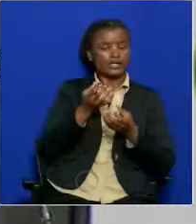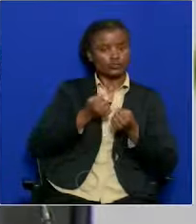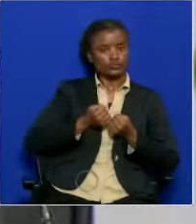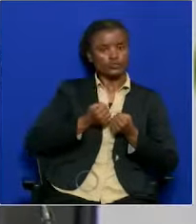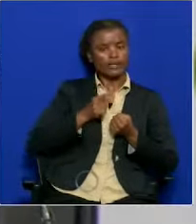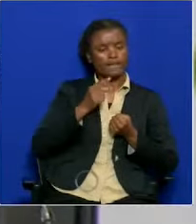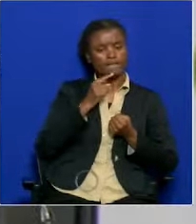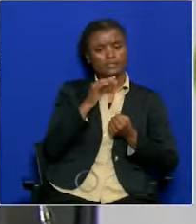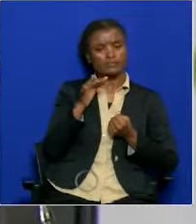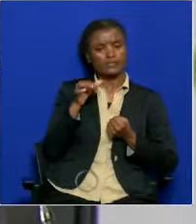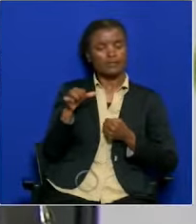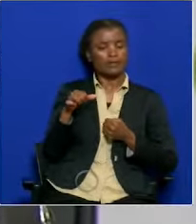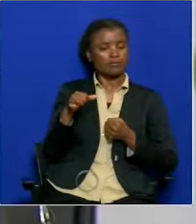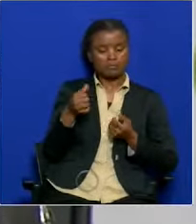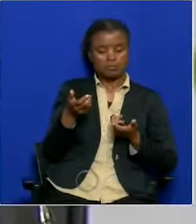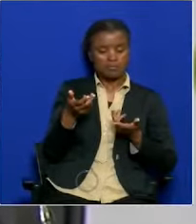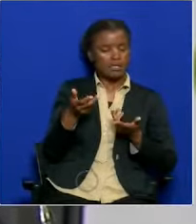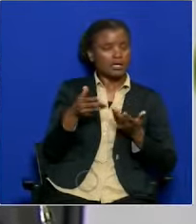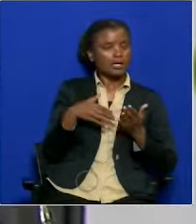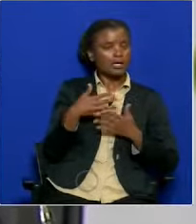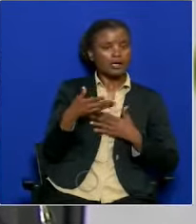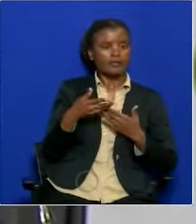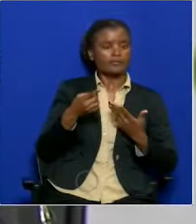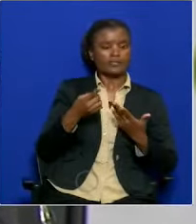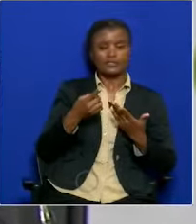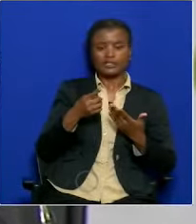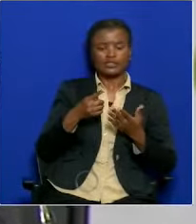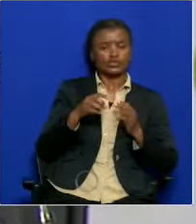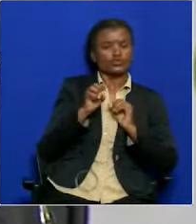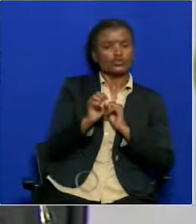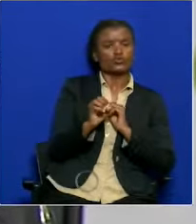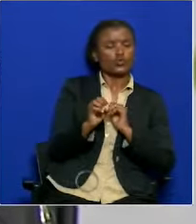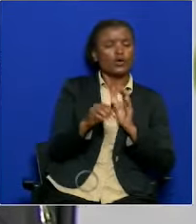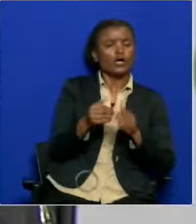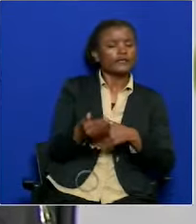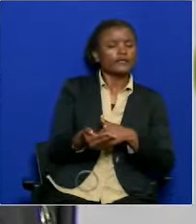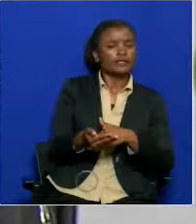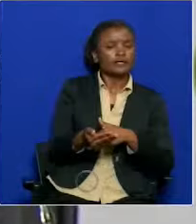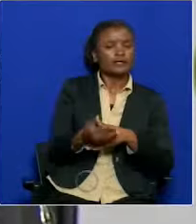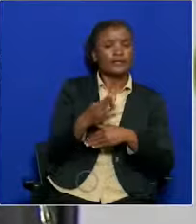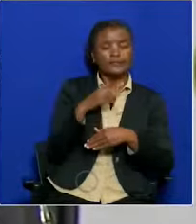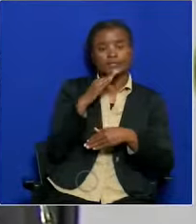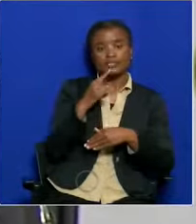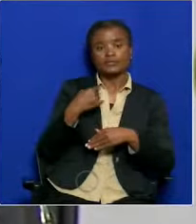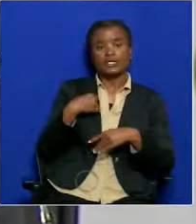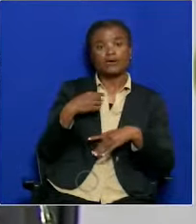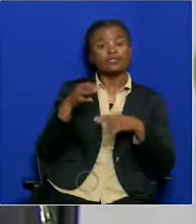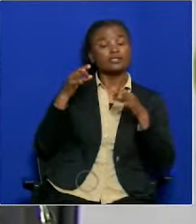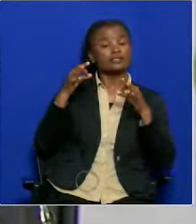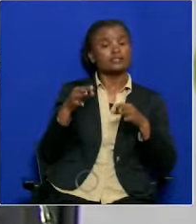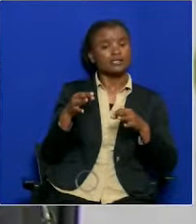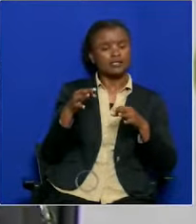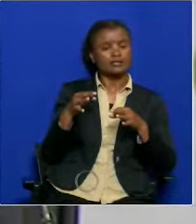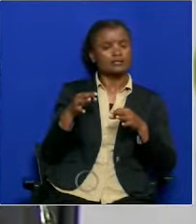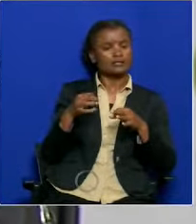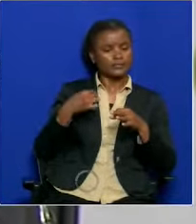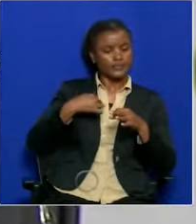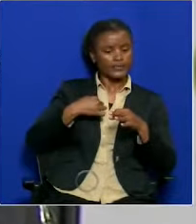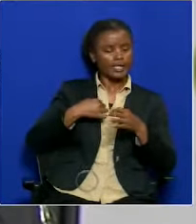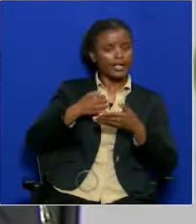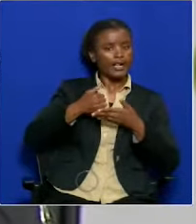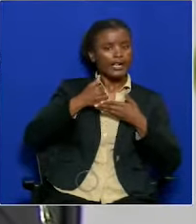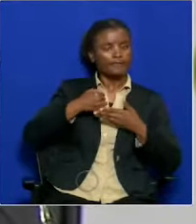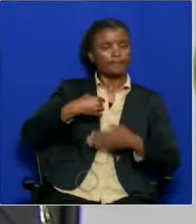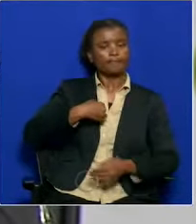needed to do something. So I had to make decision of which I see fit for myself, which maybe the